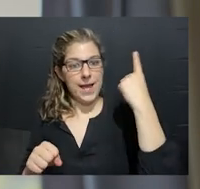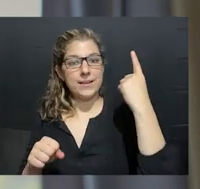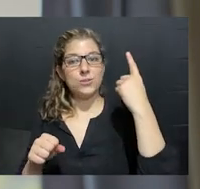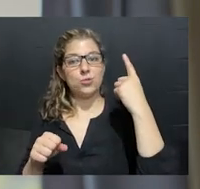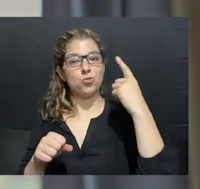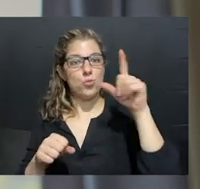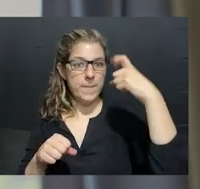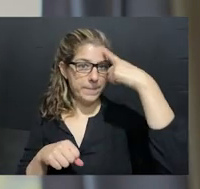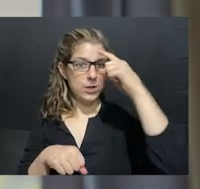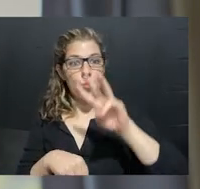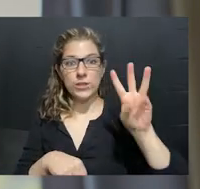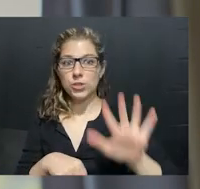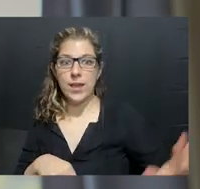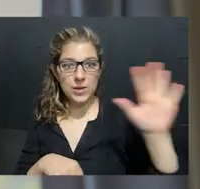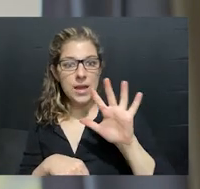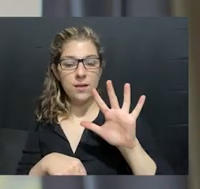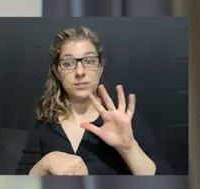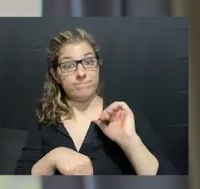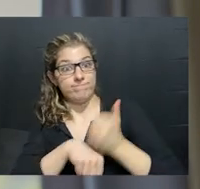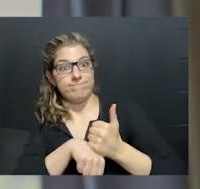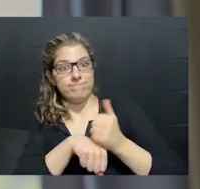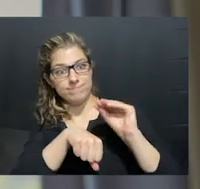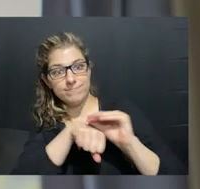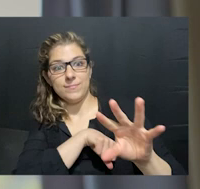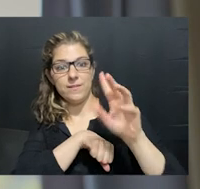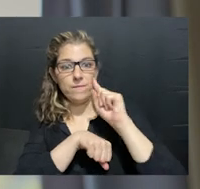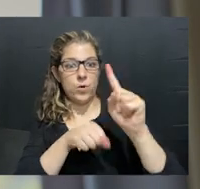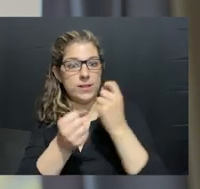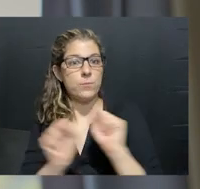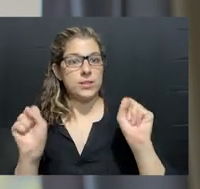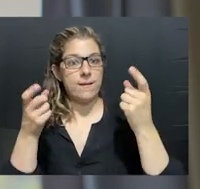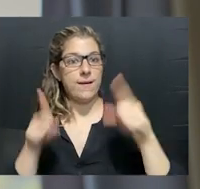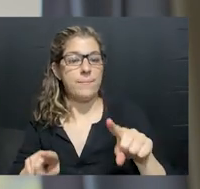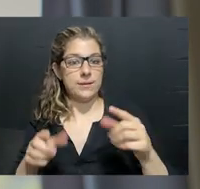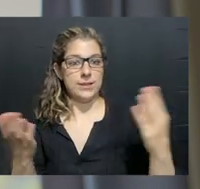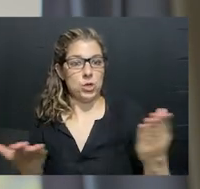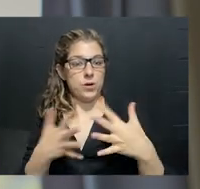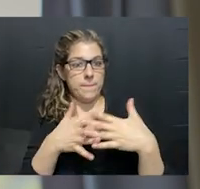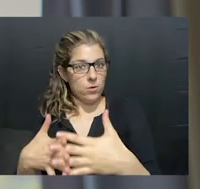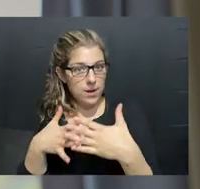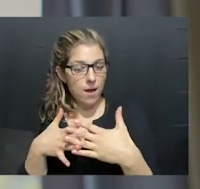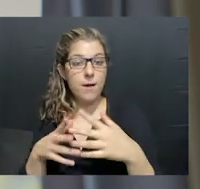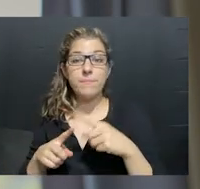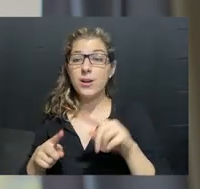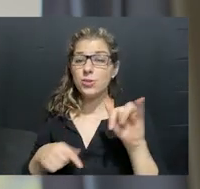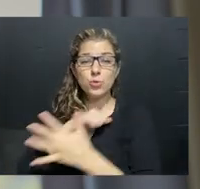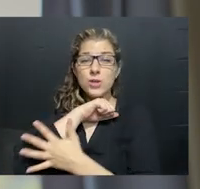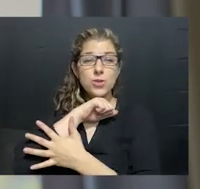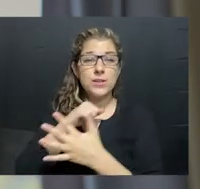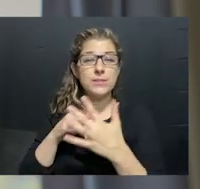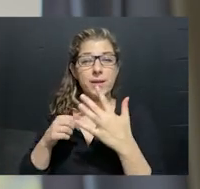republic in the Western Hemisphere, in many ways setting the stage for the liberation that took place, you know, here in America. But it's also a country that's